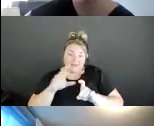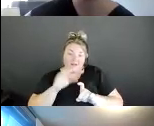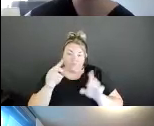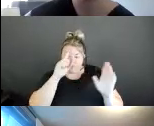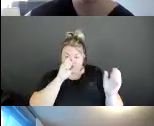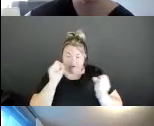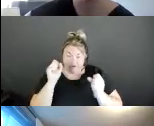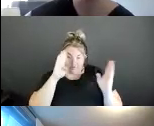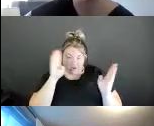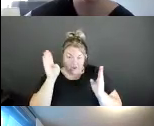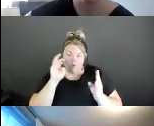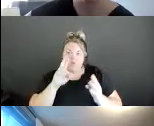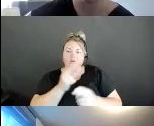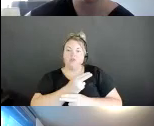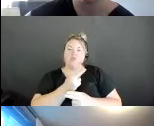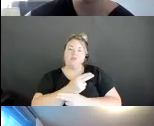plan or they're using